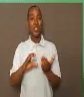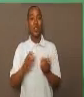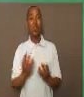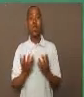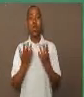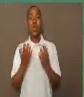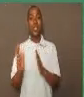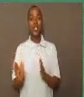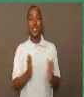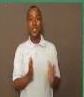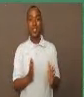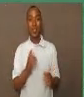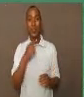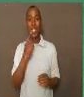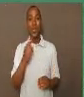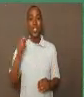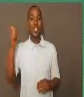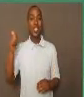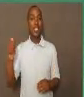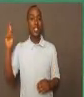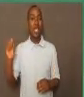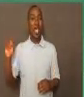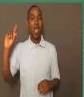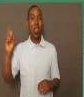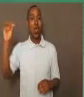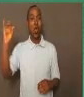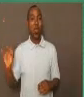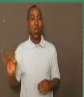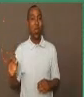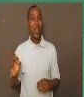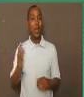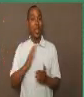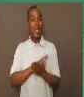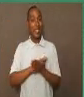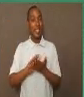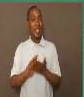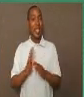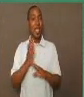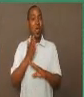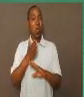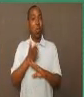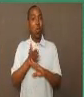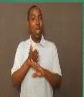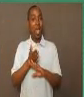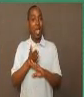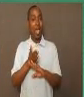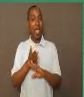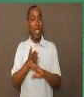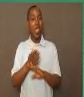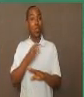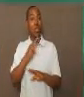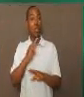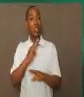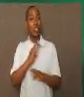vapors. The ethanol that is distilled can be used to power some